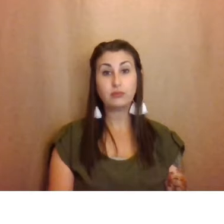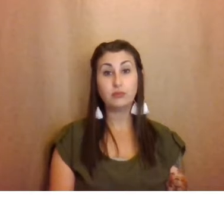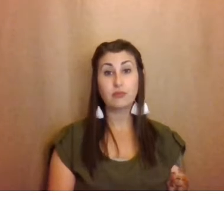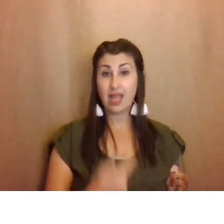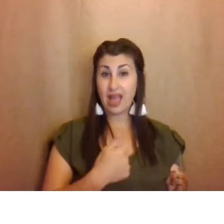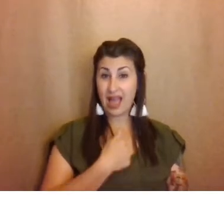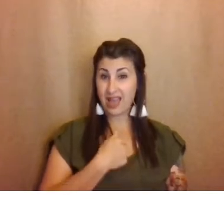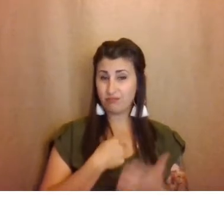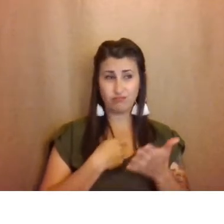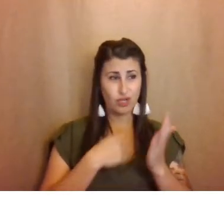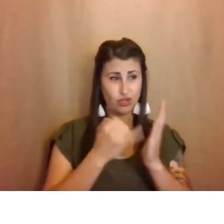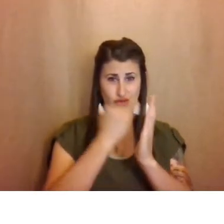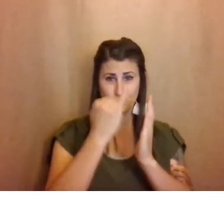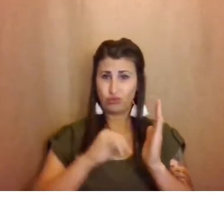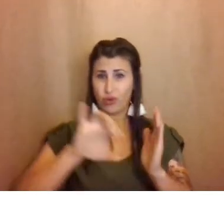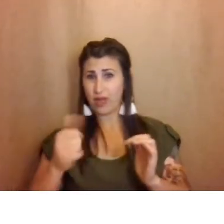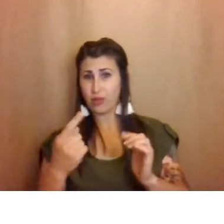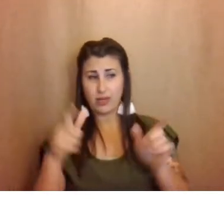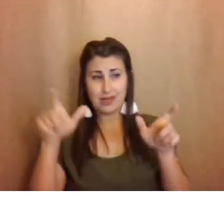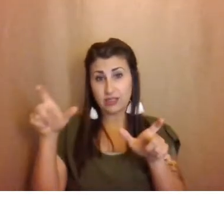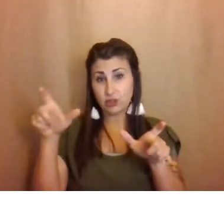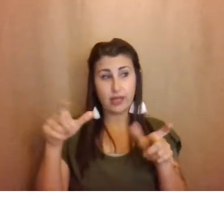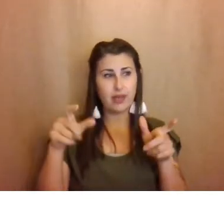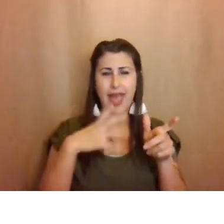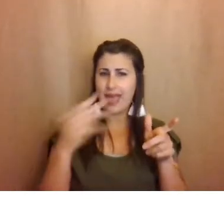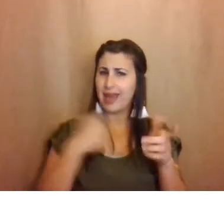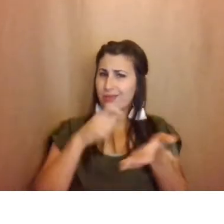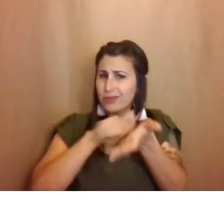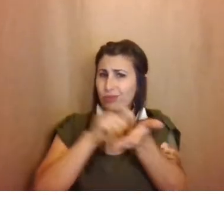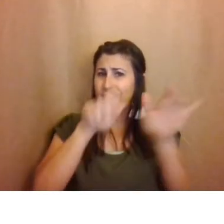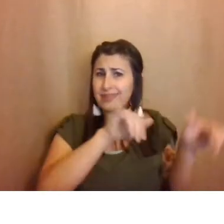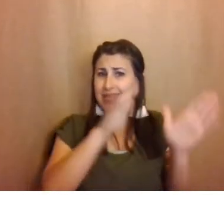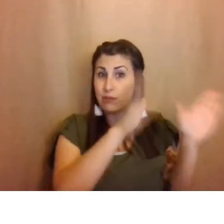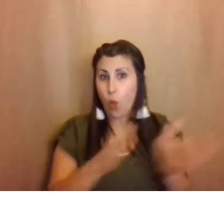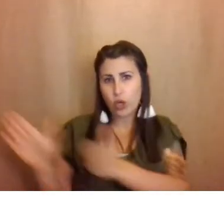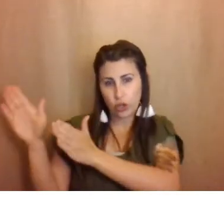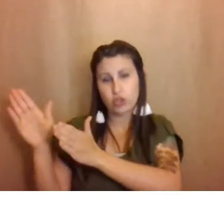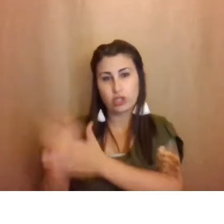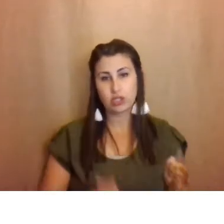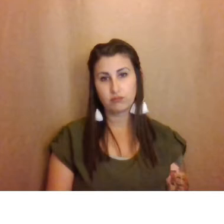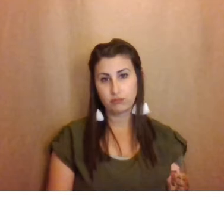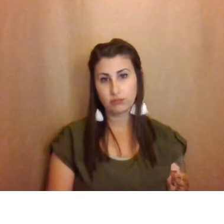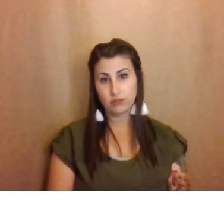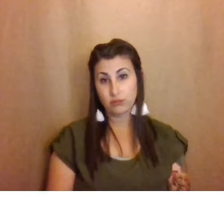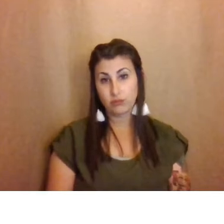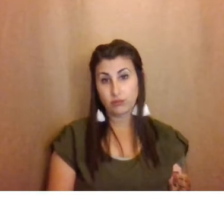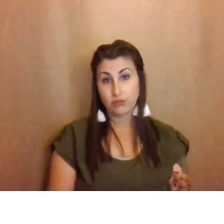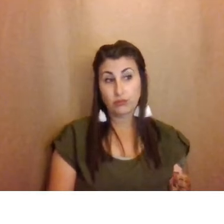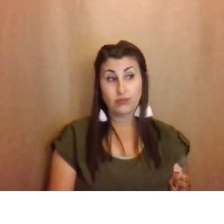C. I'm going to redraw this one on the side and write it in the same order.